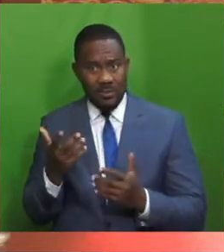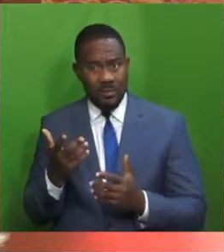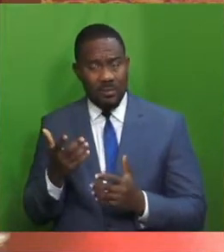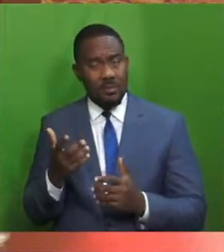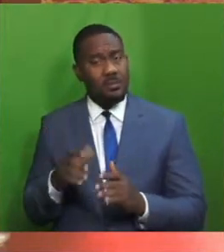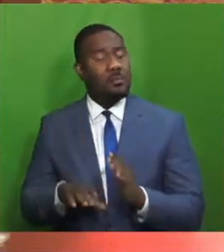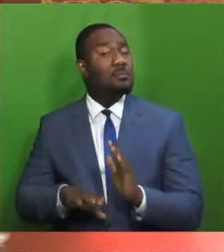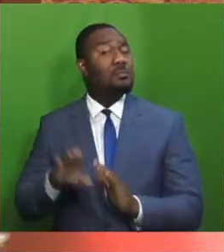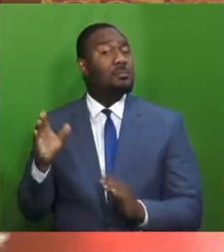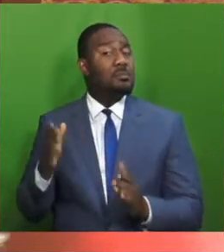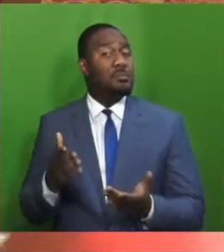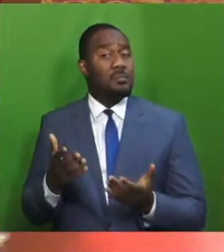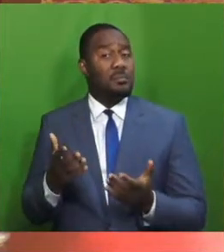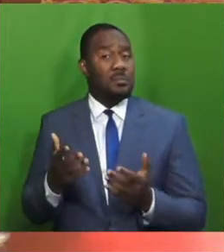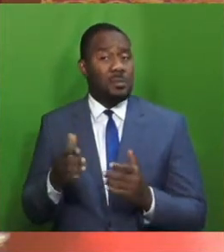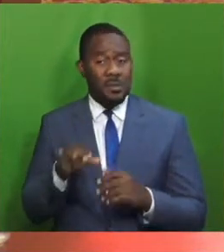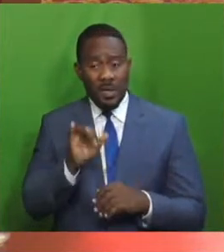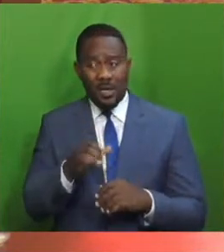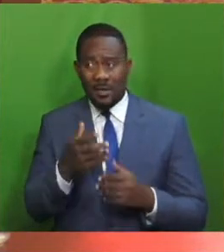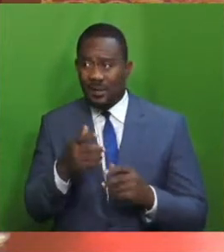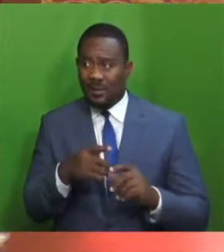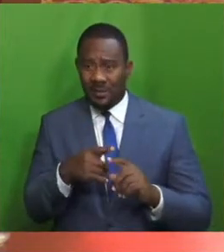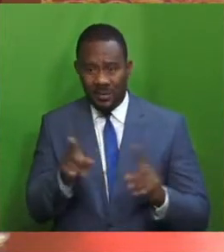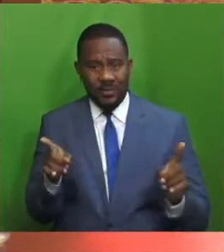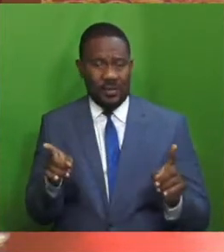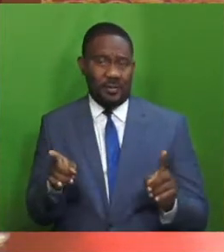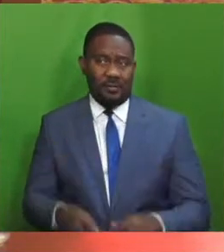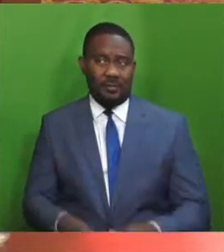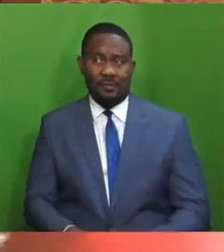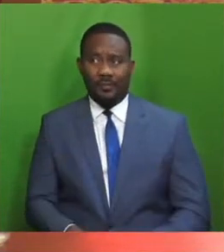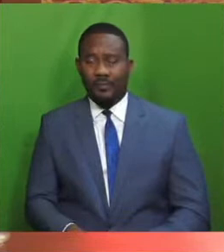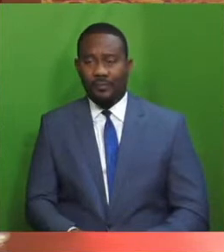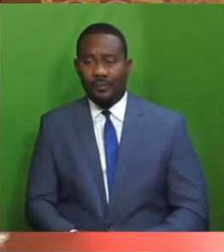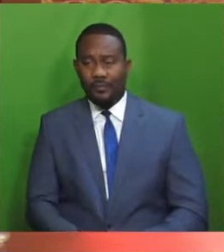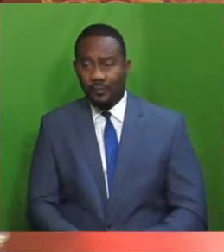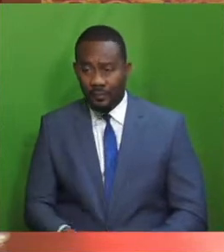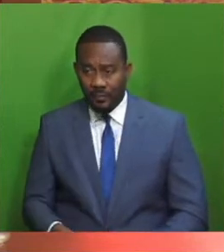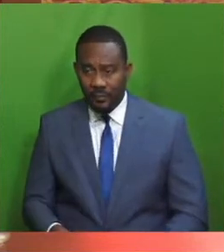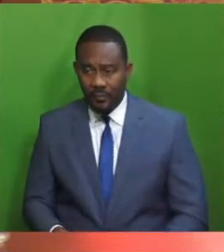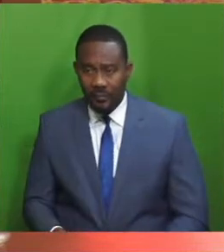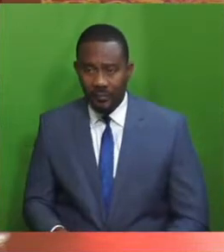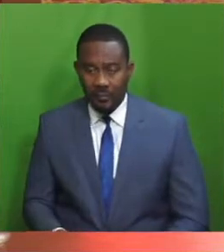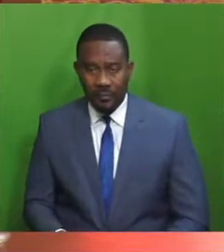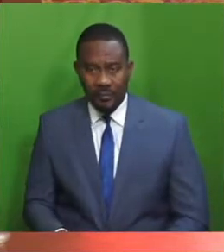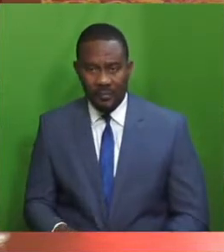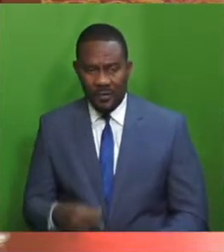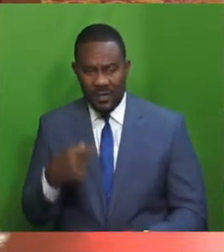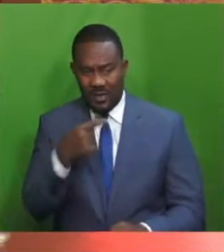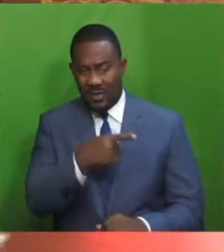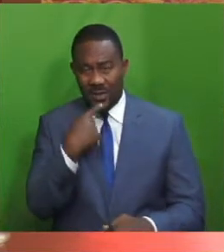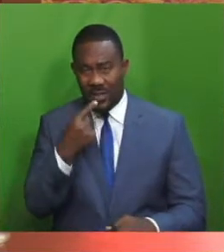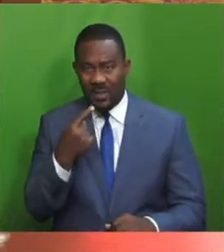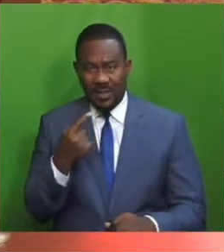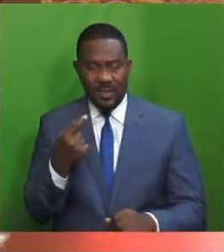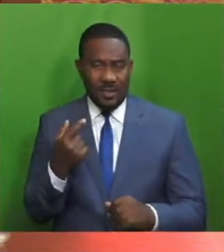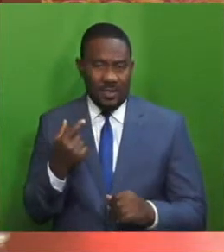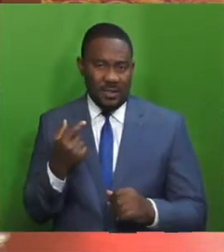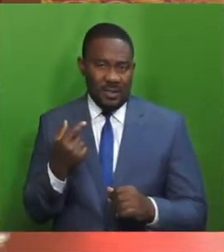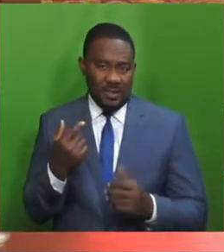altogether. That's another argument altogether. But you said that our economic management was